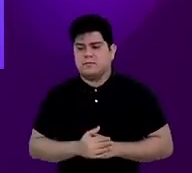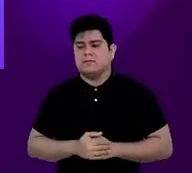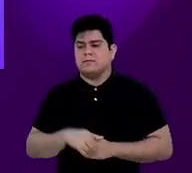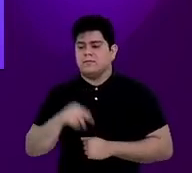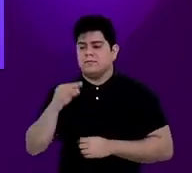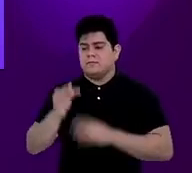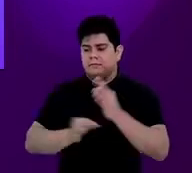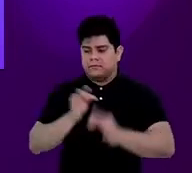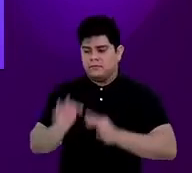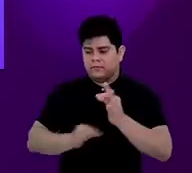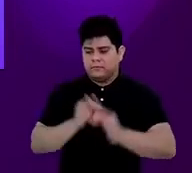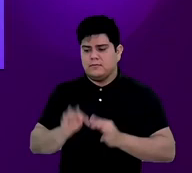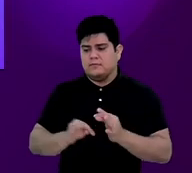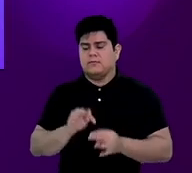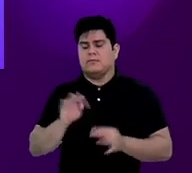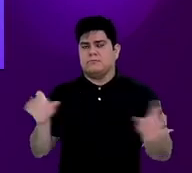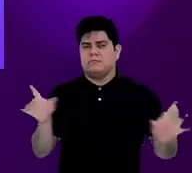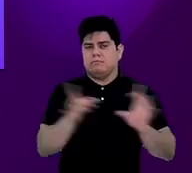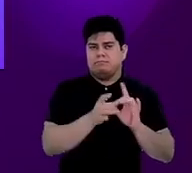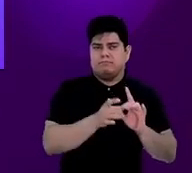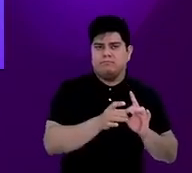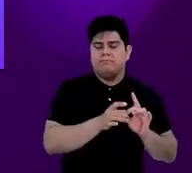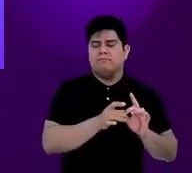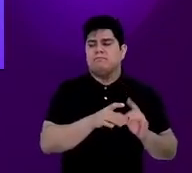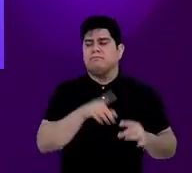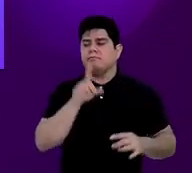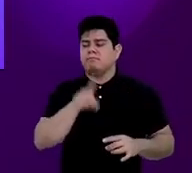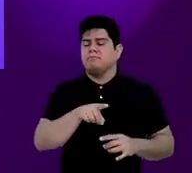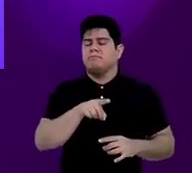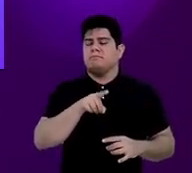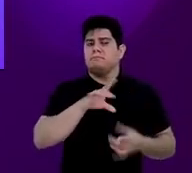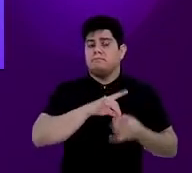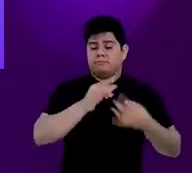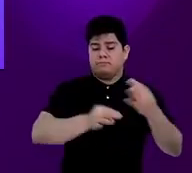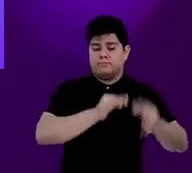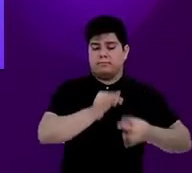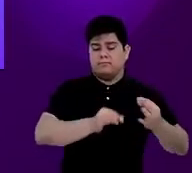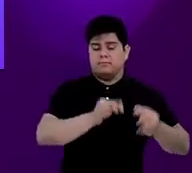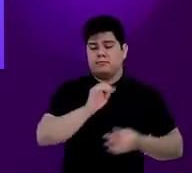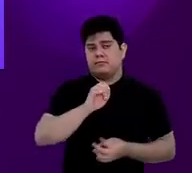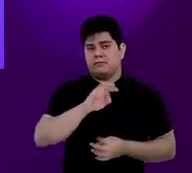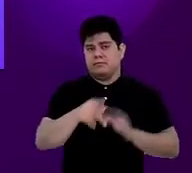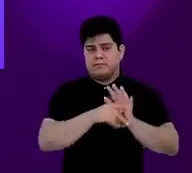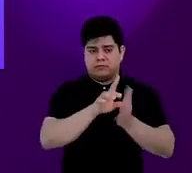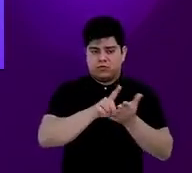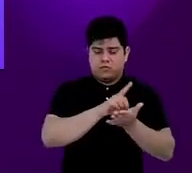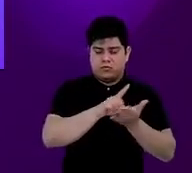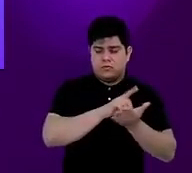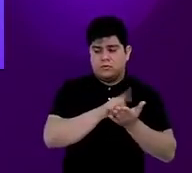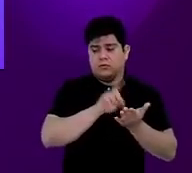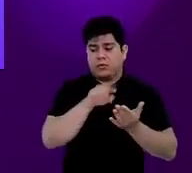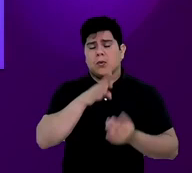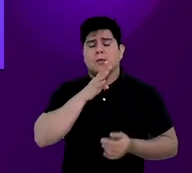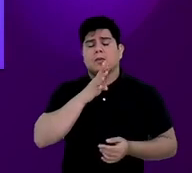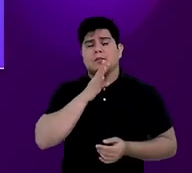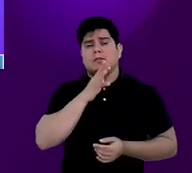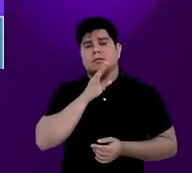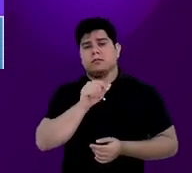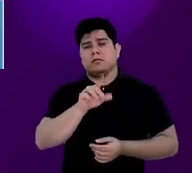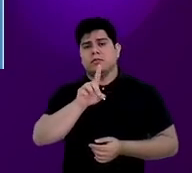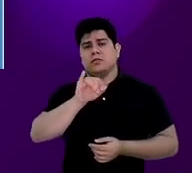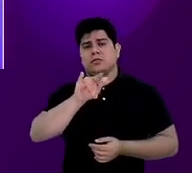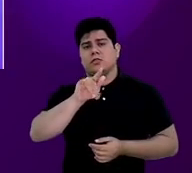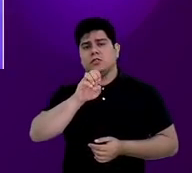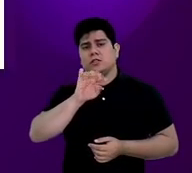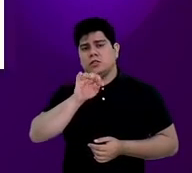digital therapeutics that usually is known as digiceuticals or software as a medical